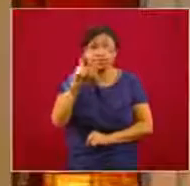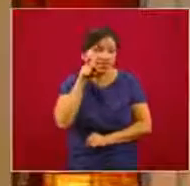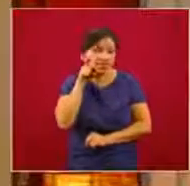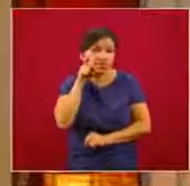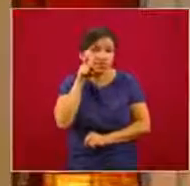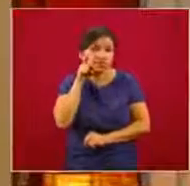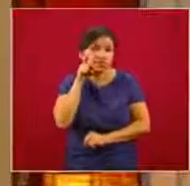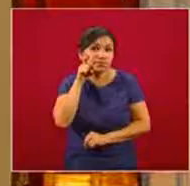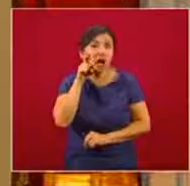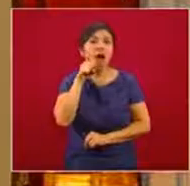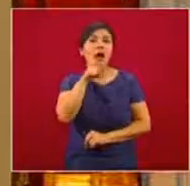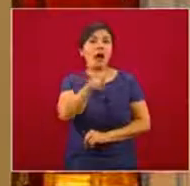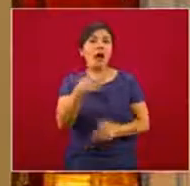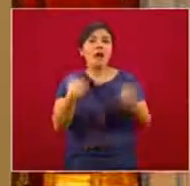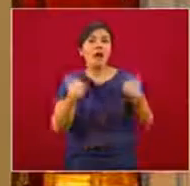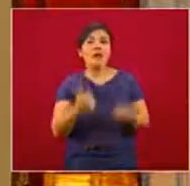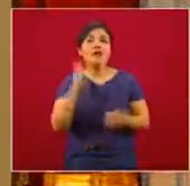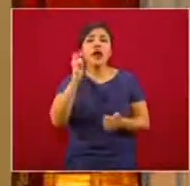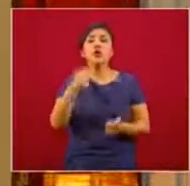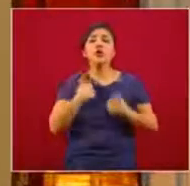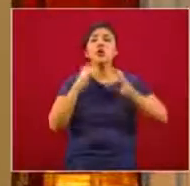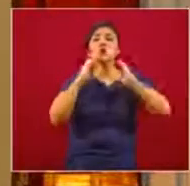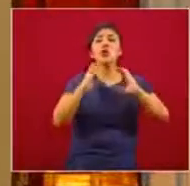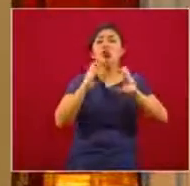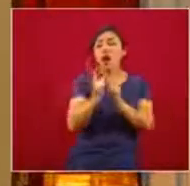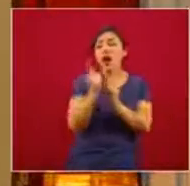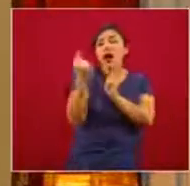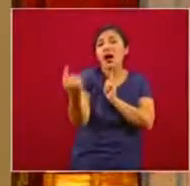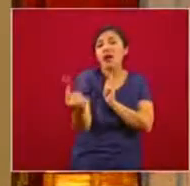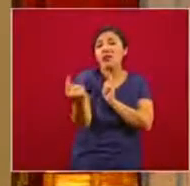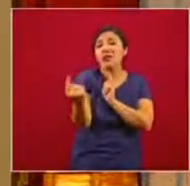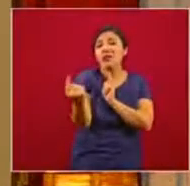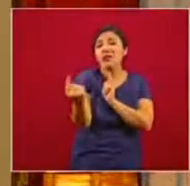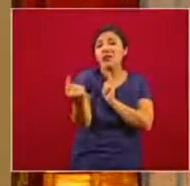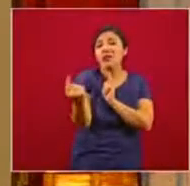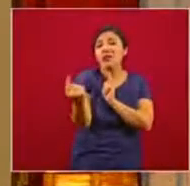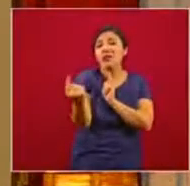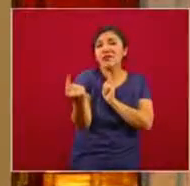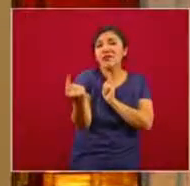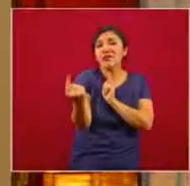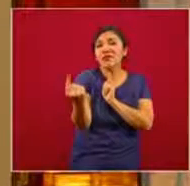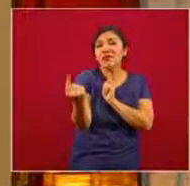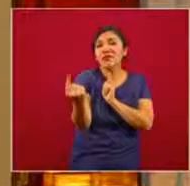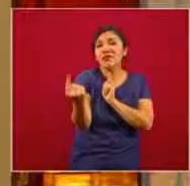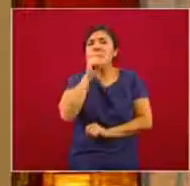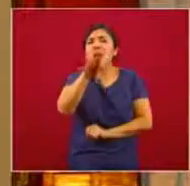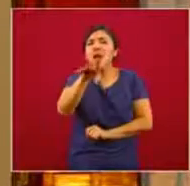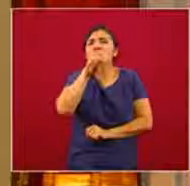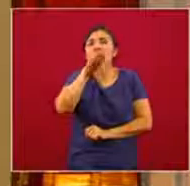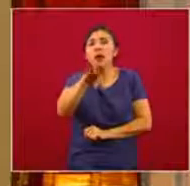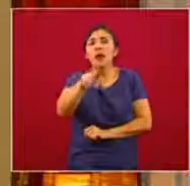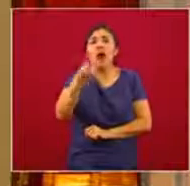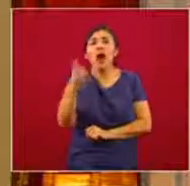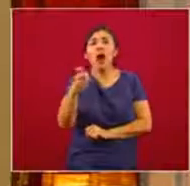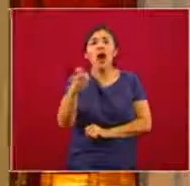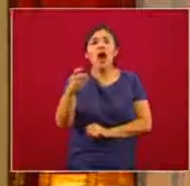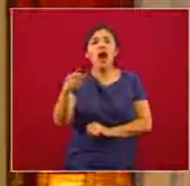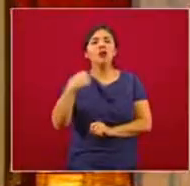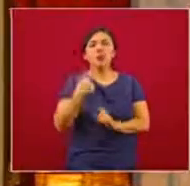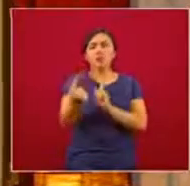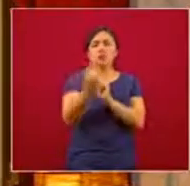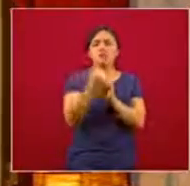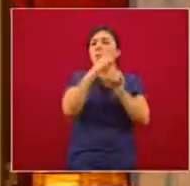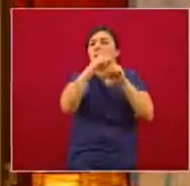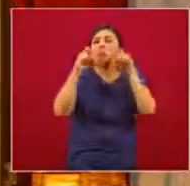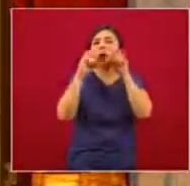cubrebocas, will learn that está whenever you cuidando al are otro, covering your mouth, porque al then hablar you are taking no le está care of llevando the al otro others, a because que uno whenever